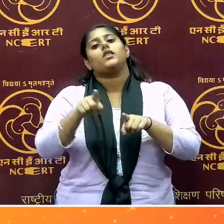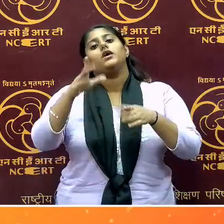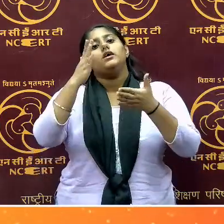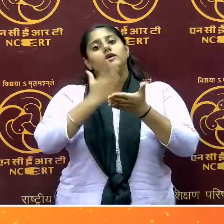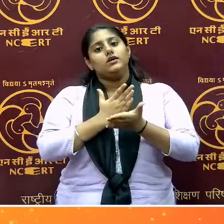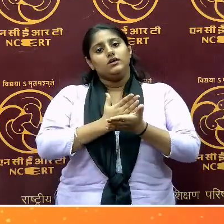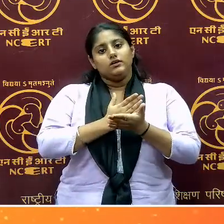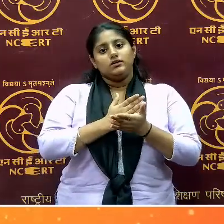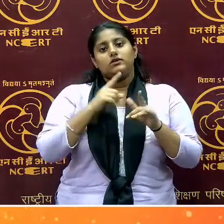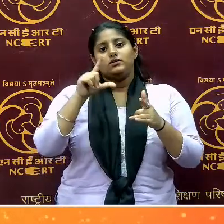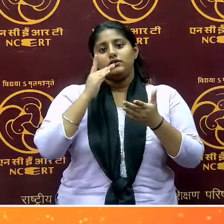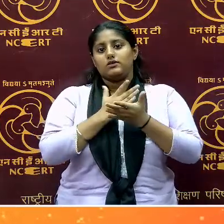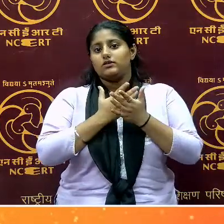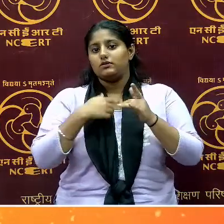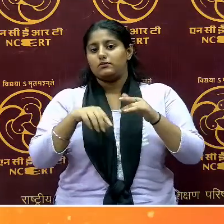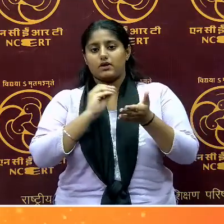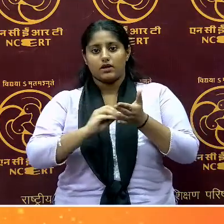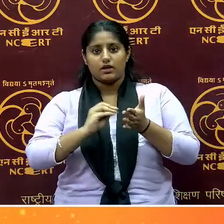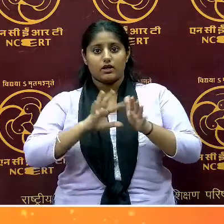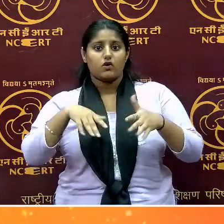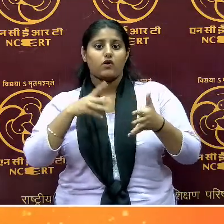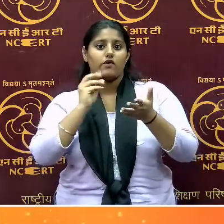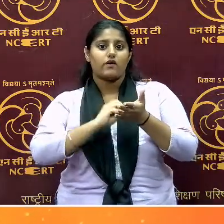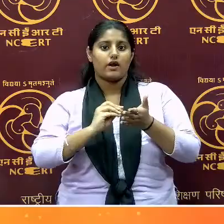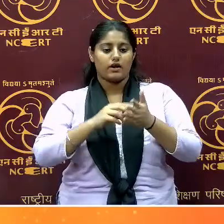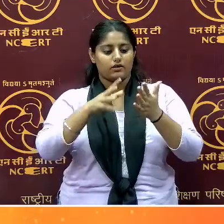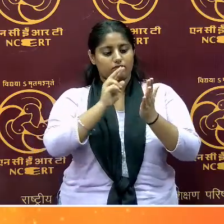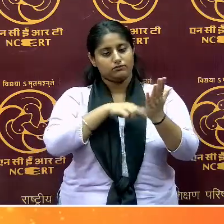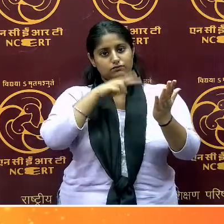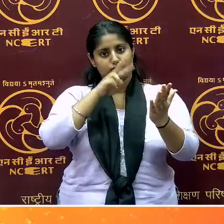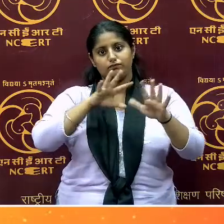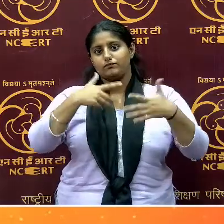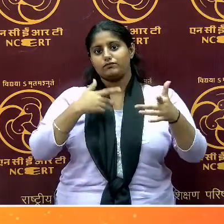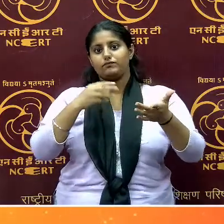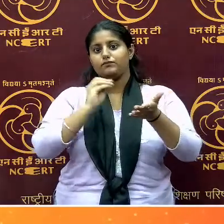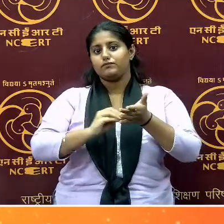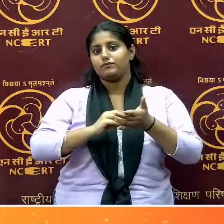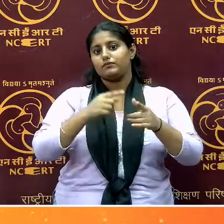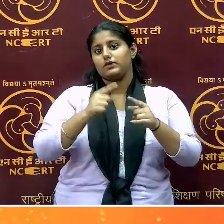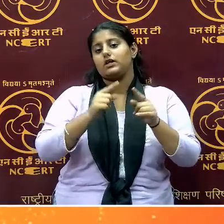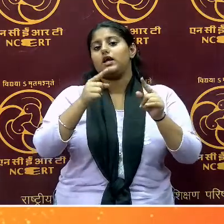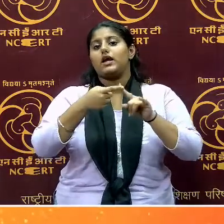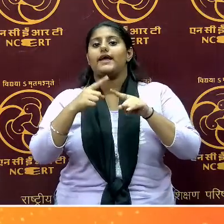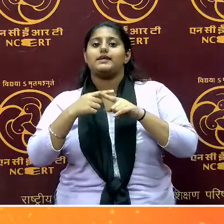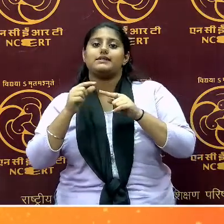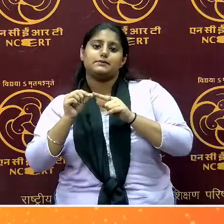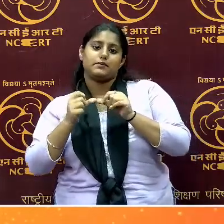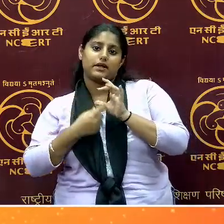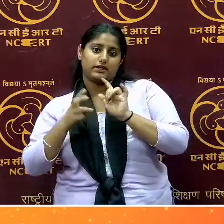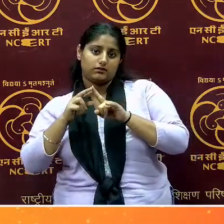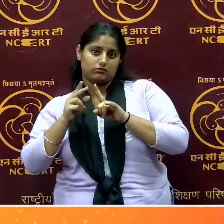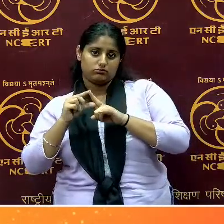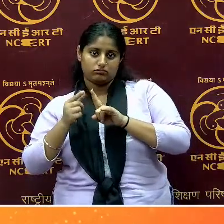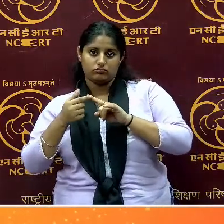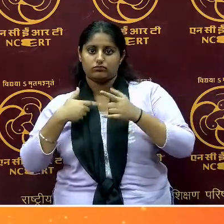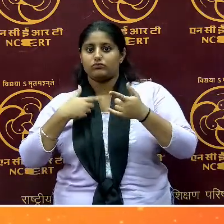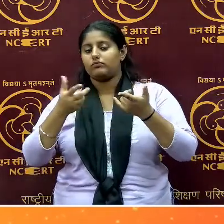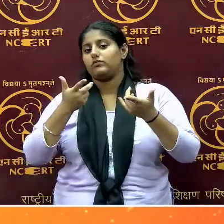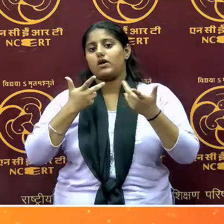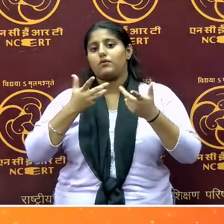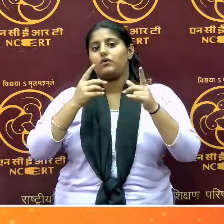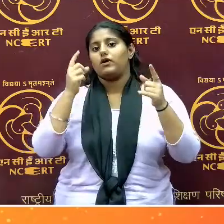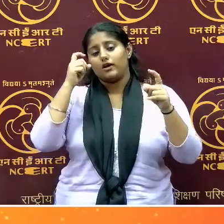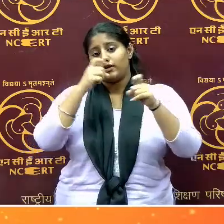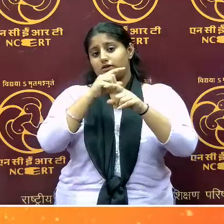with reading and writing large numbers, how to write down in expanded form, how to solve tricky